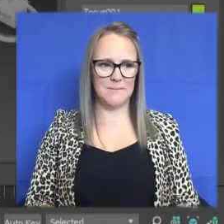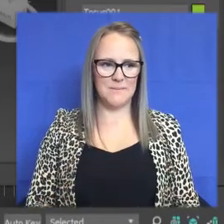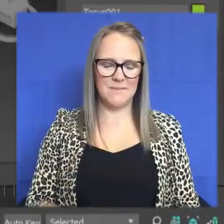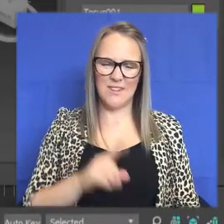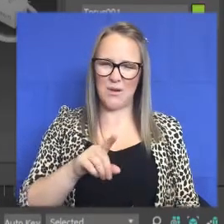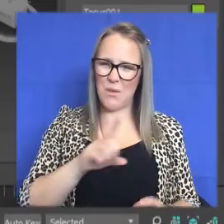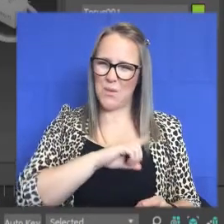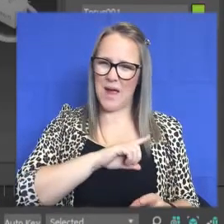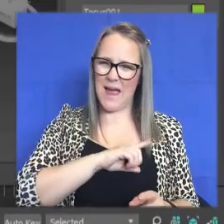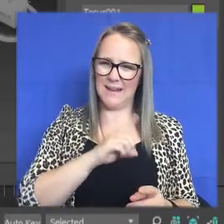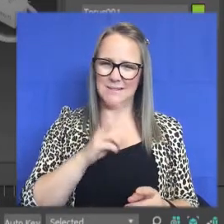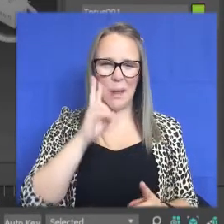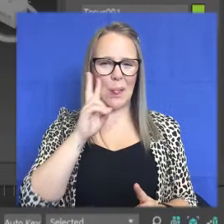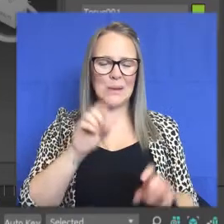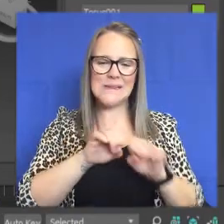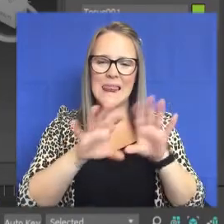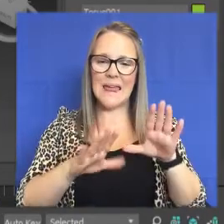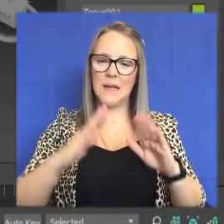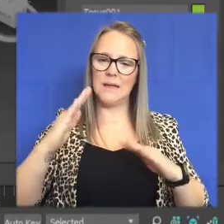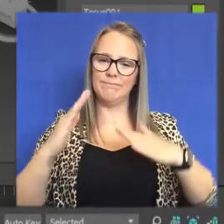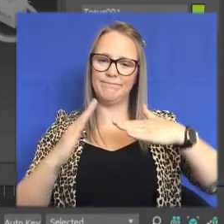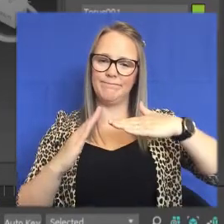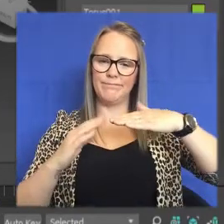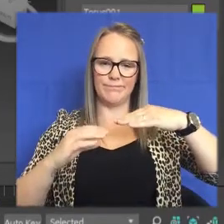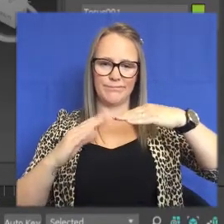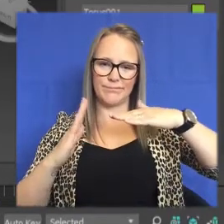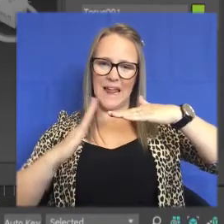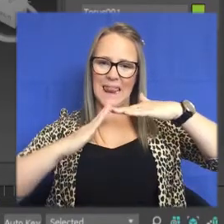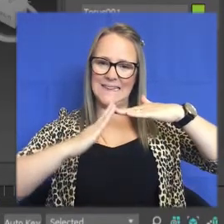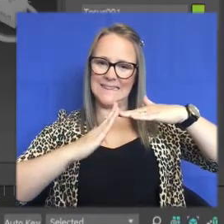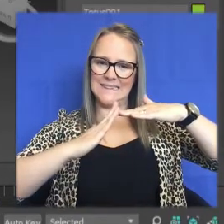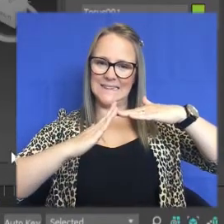and try and give the impression that this is leaning